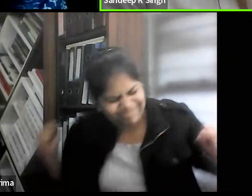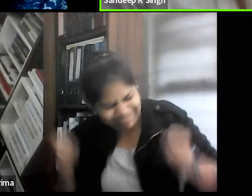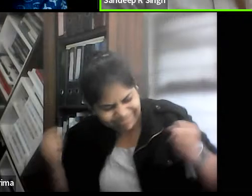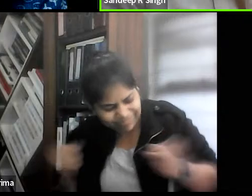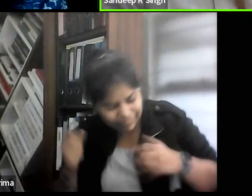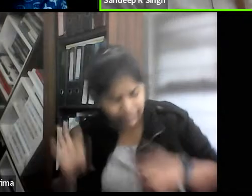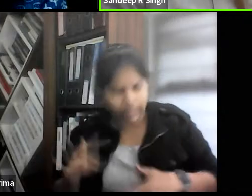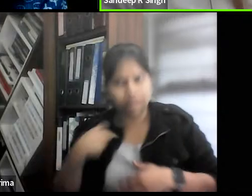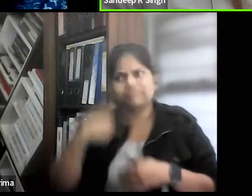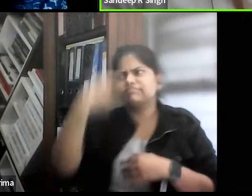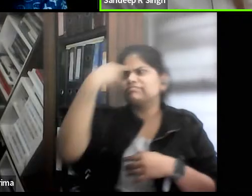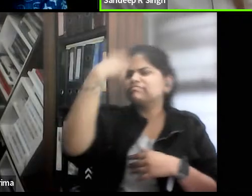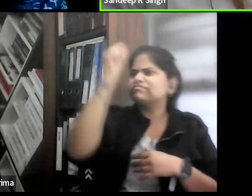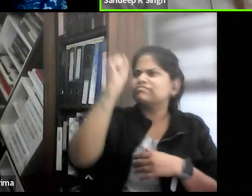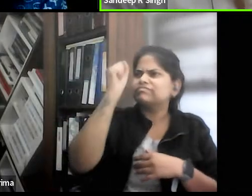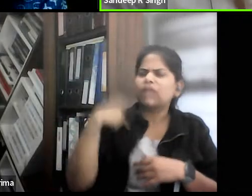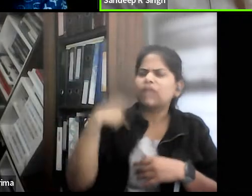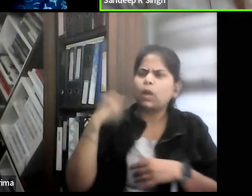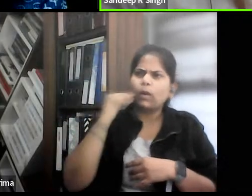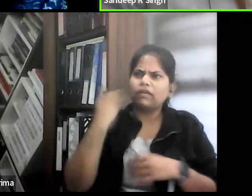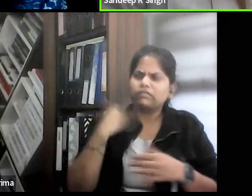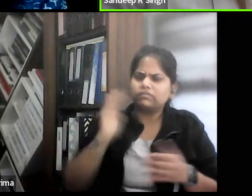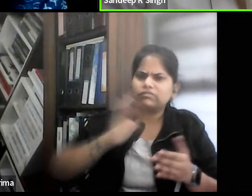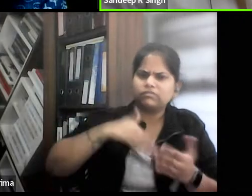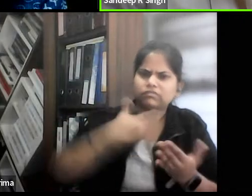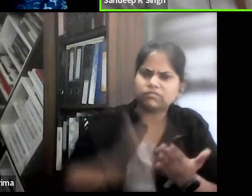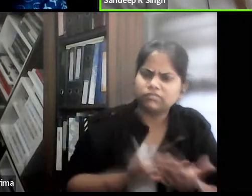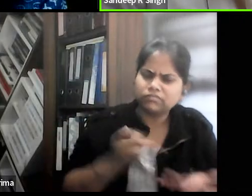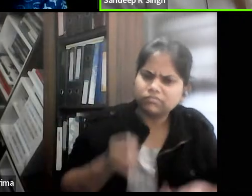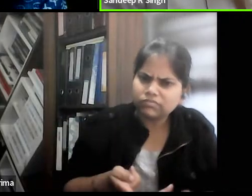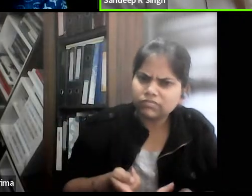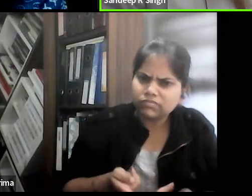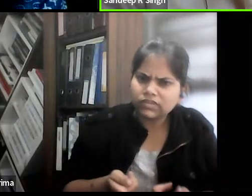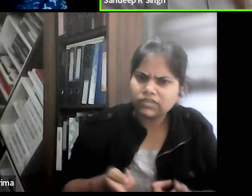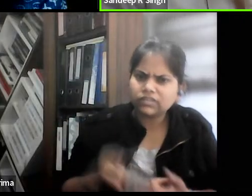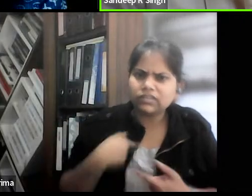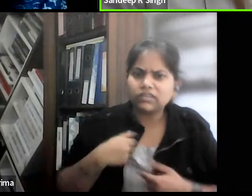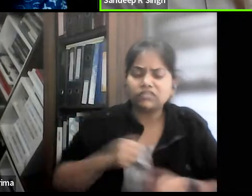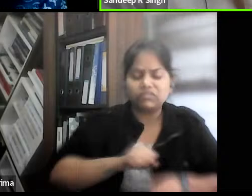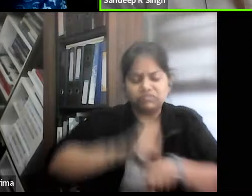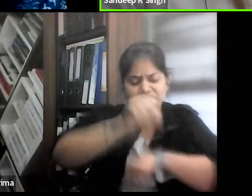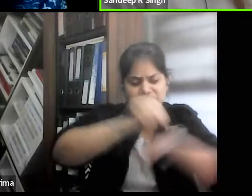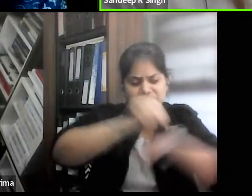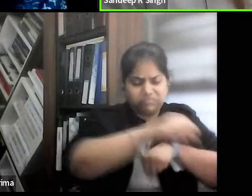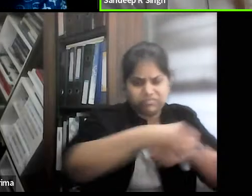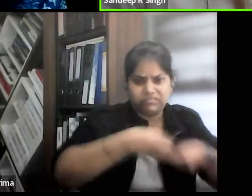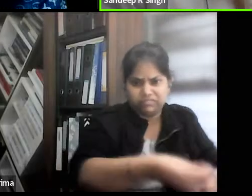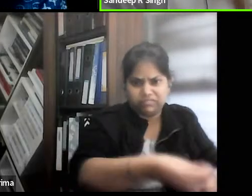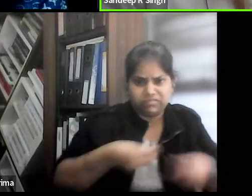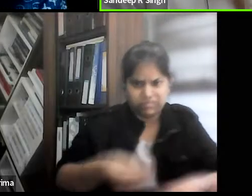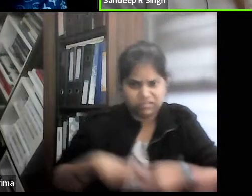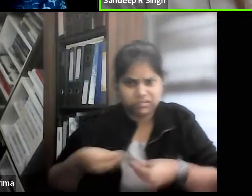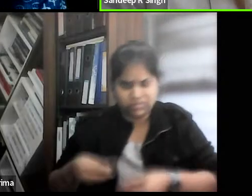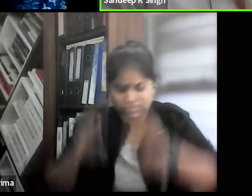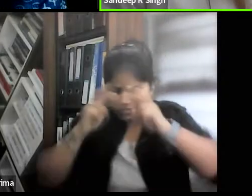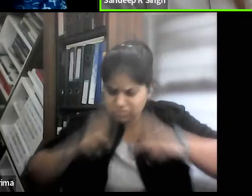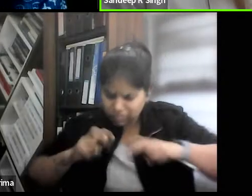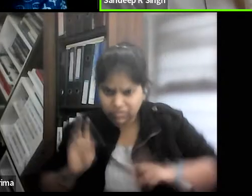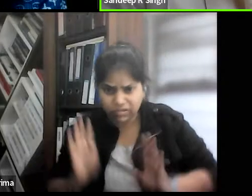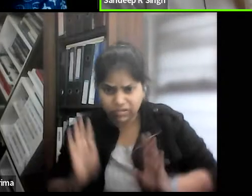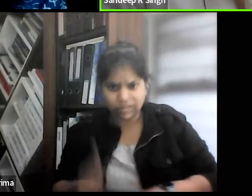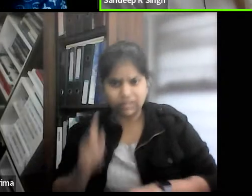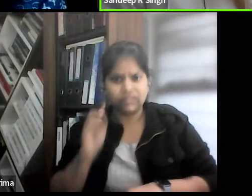was doing admission, there's so many students now, at least 3-4 of them whose certificates, when evaluated, are students with